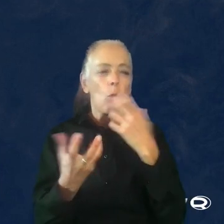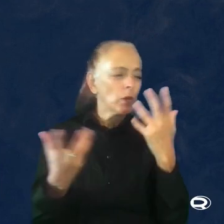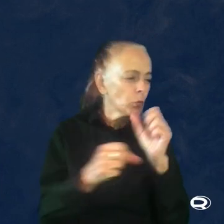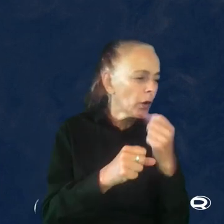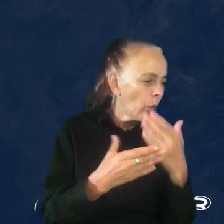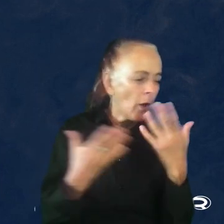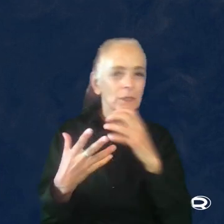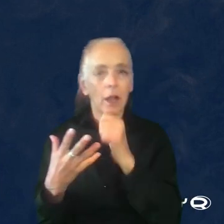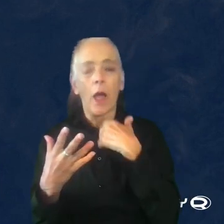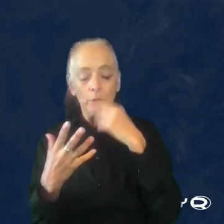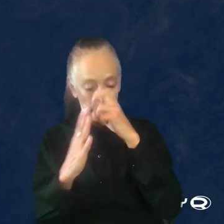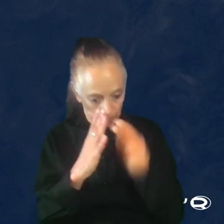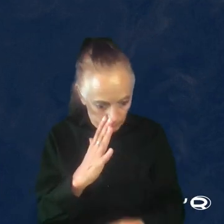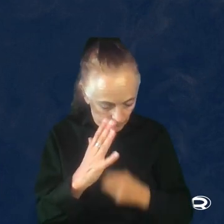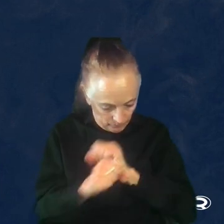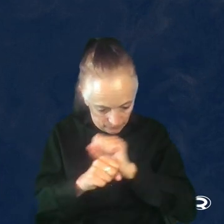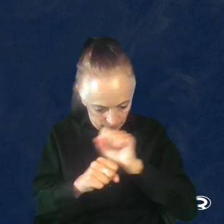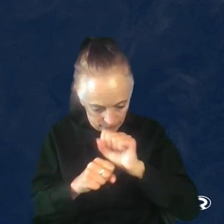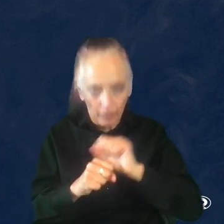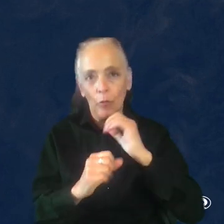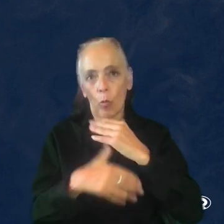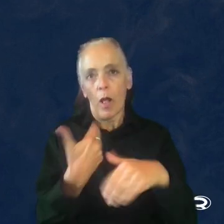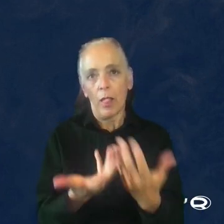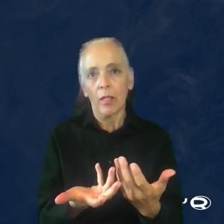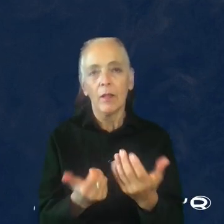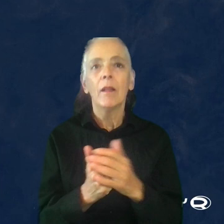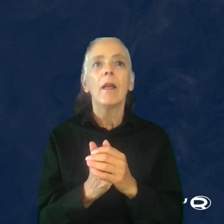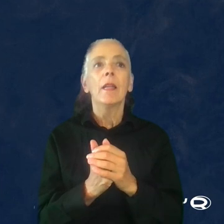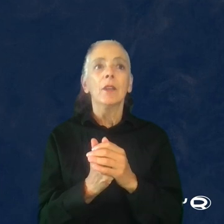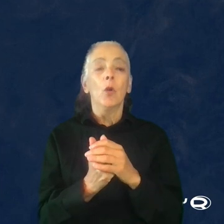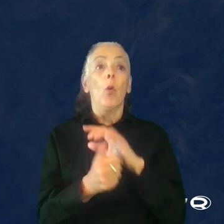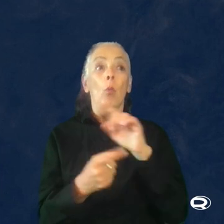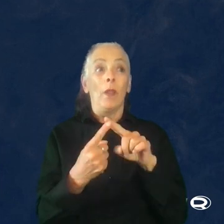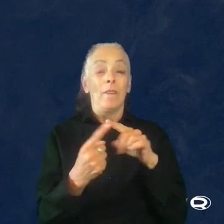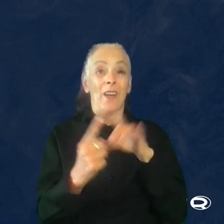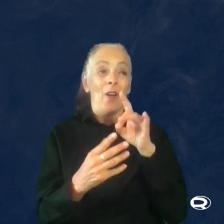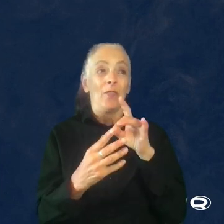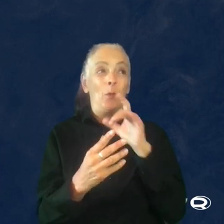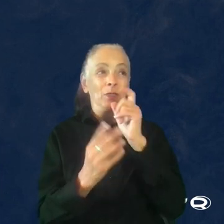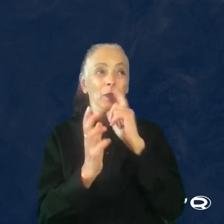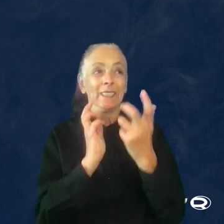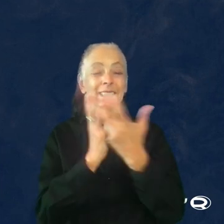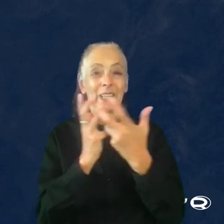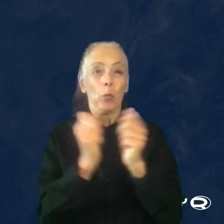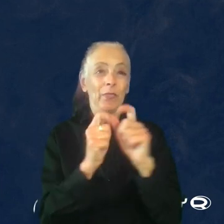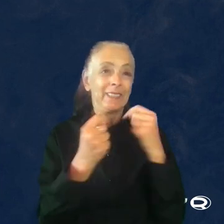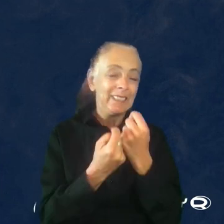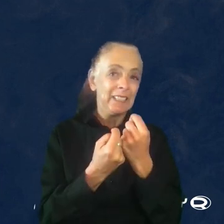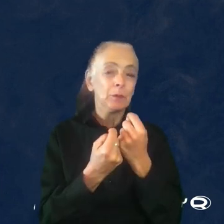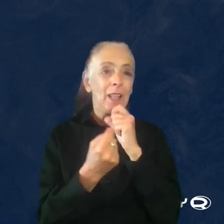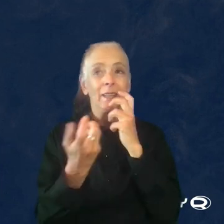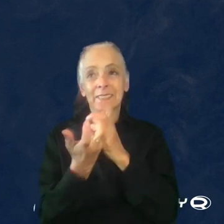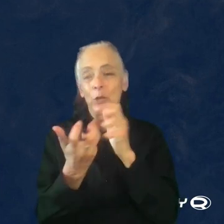process for a while and although the issues with being out of sync with the teams and the game were becoming apparent